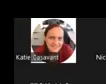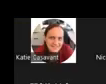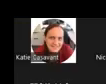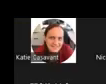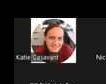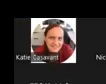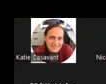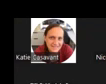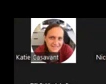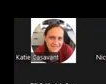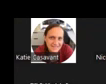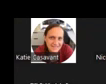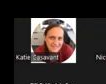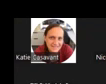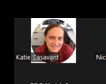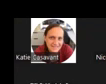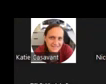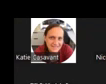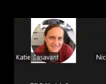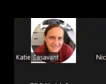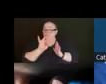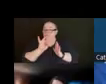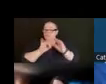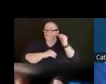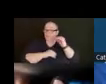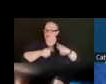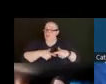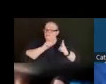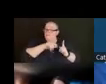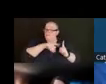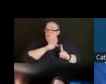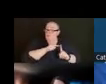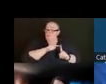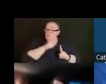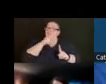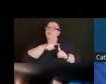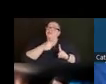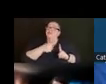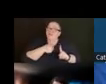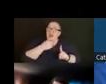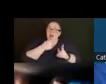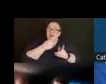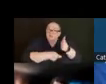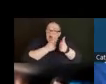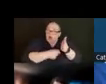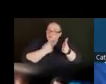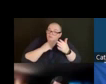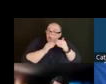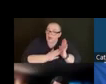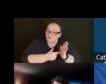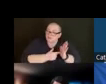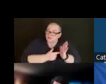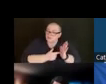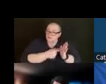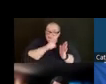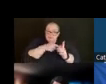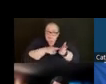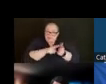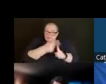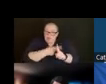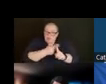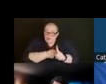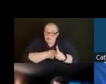have a Section 8 voucher and live in an apartment. Well, because they have housing expenses and they've been turned down, they were able to tap into